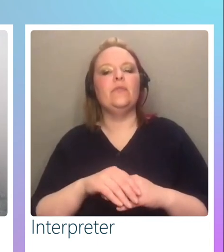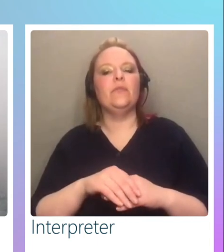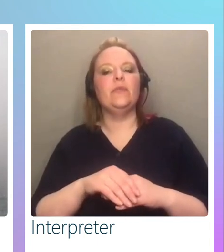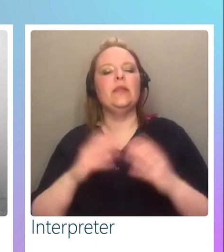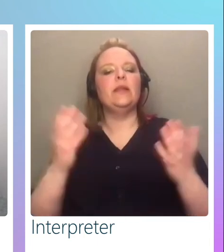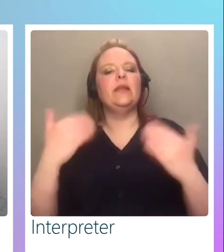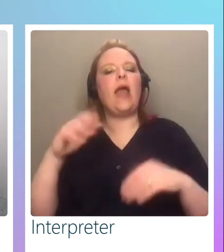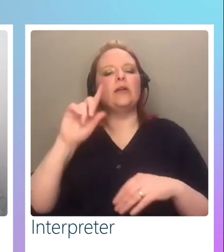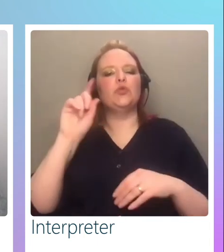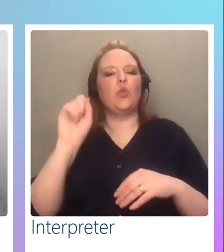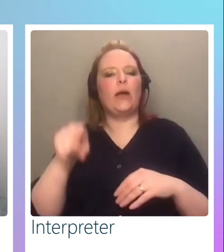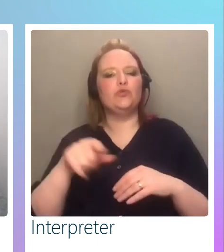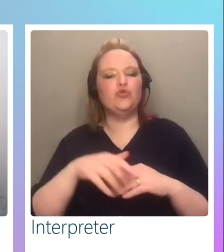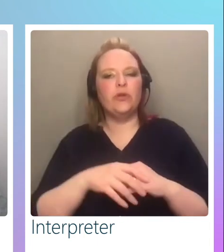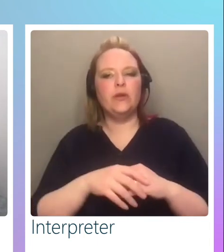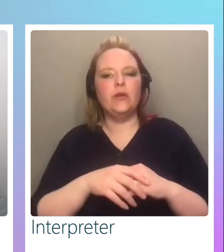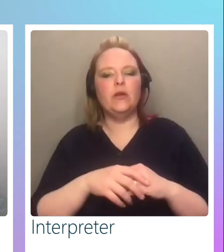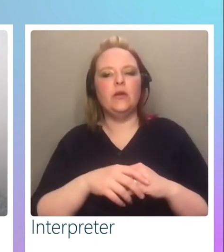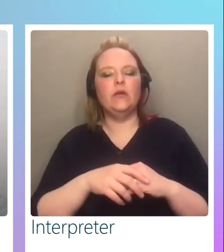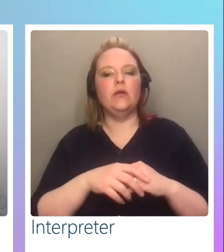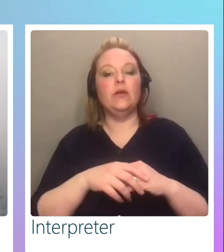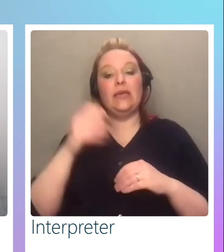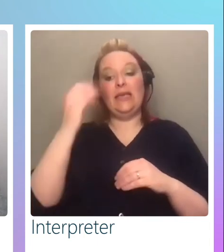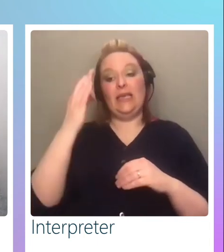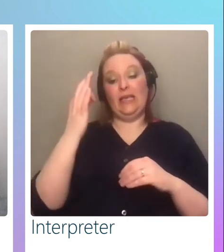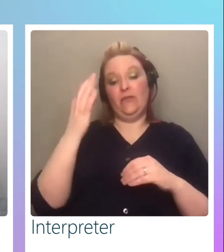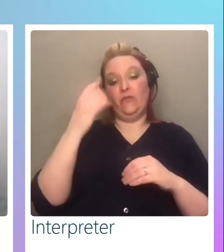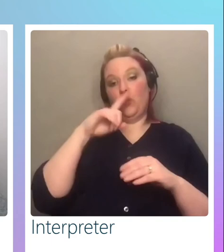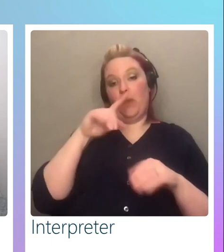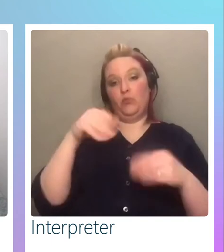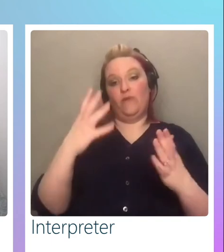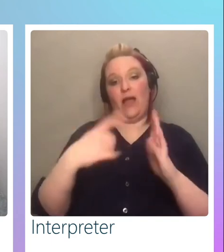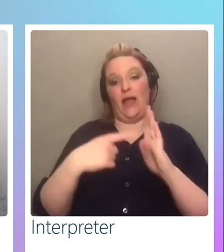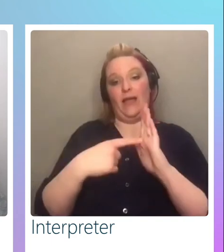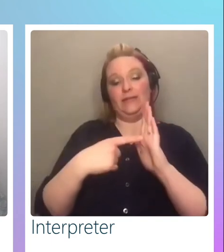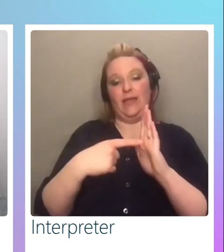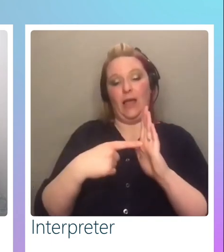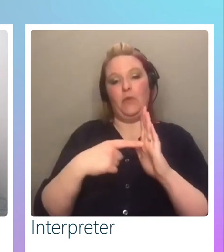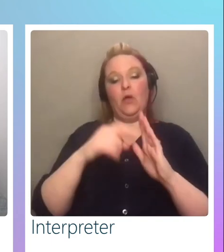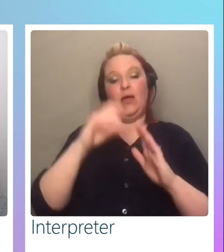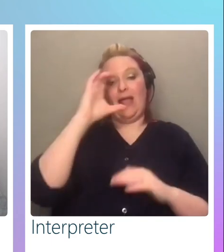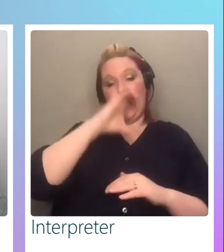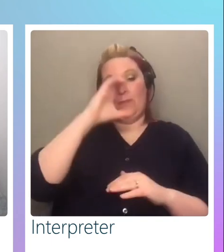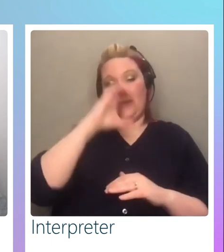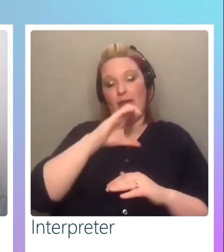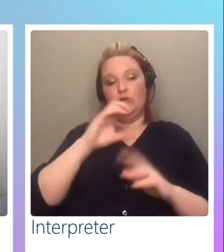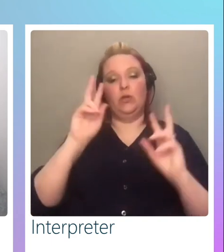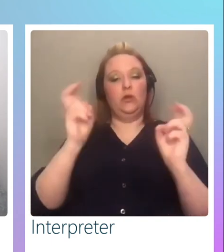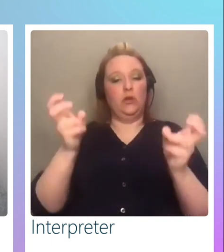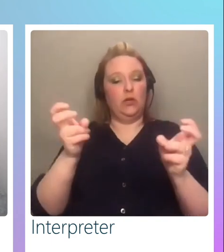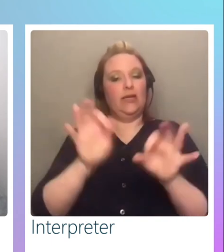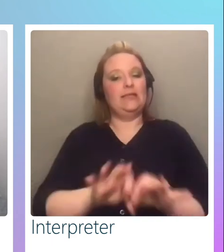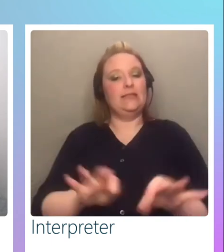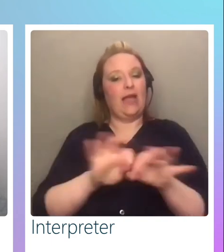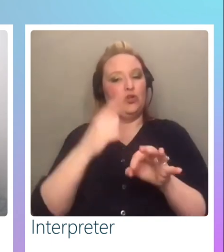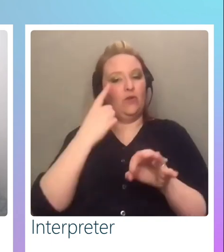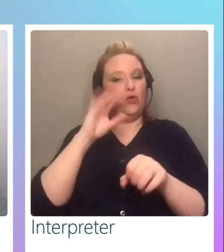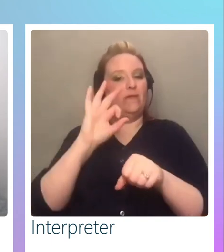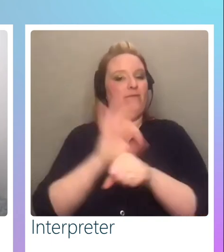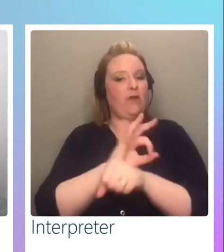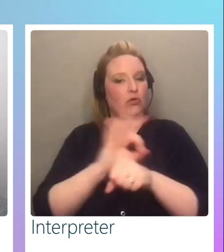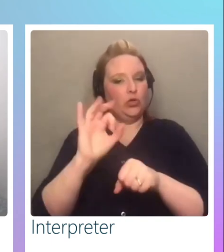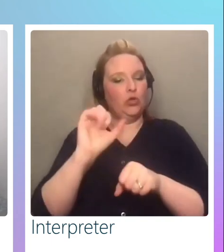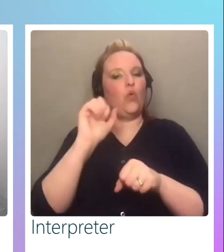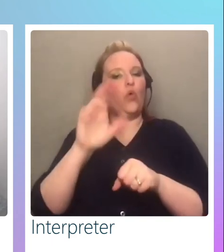next question is asking if you could provide an example of animation that, quote, is essential for functionality or